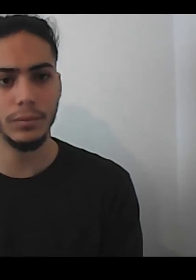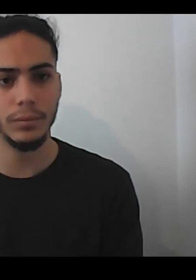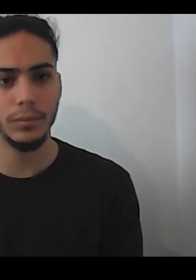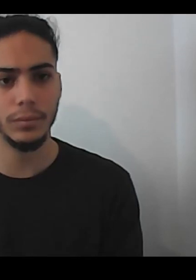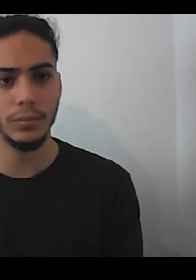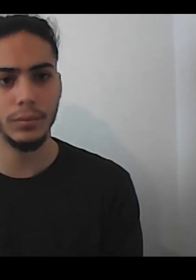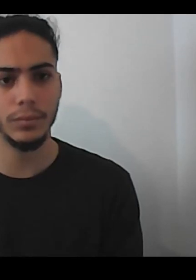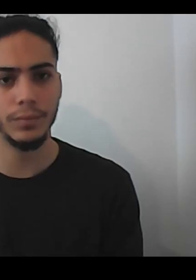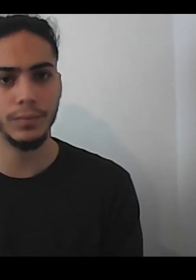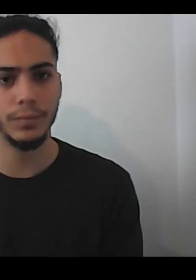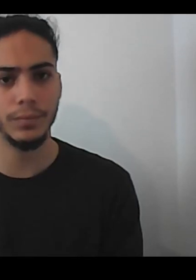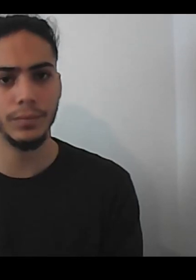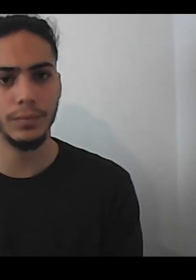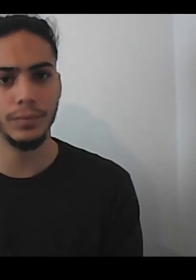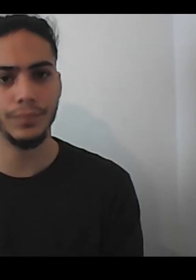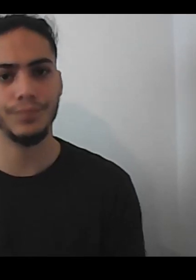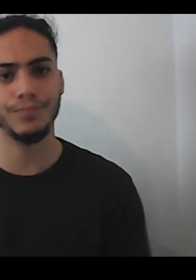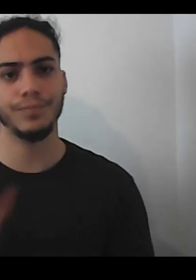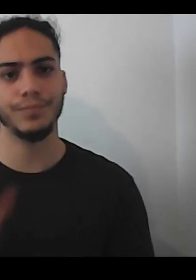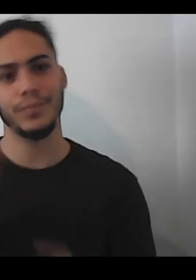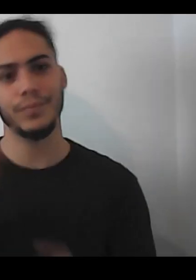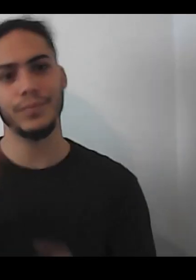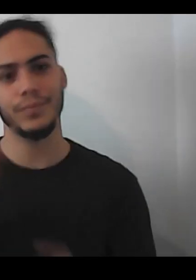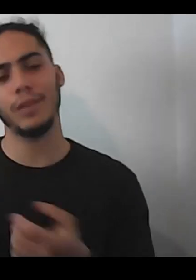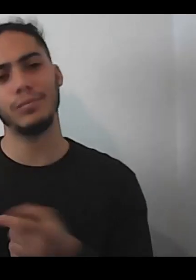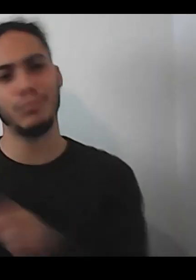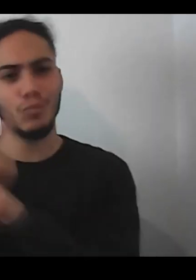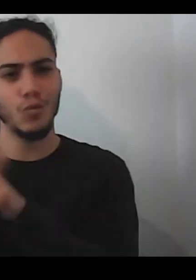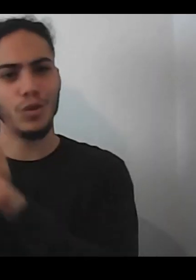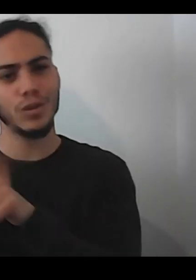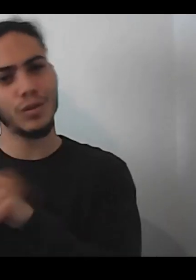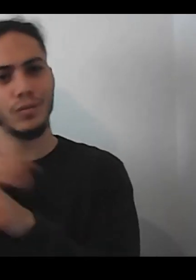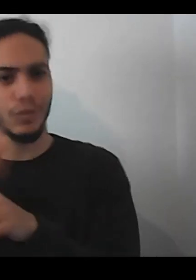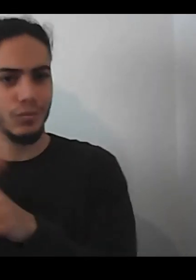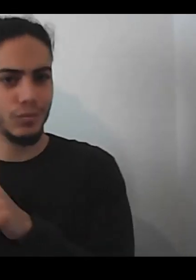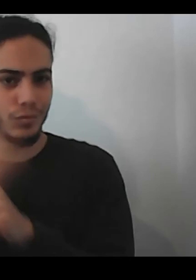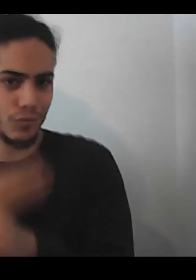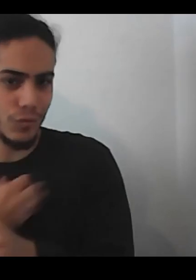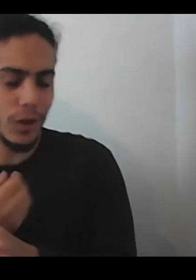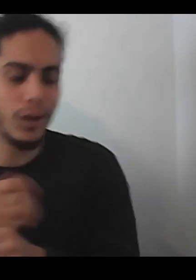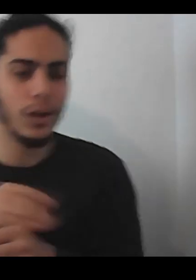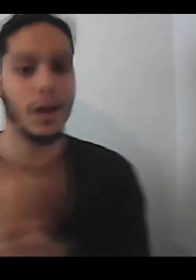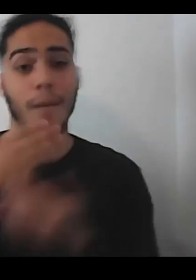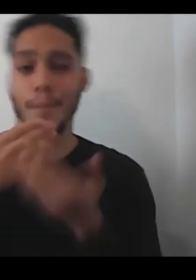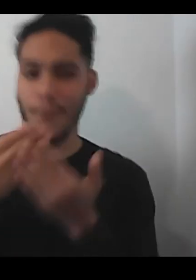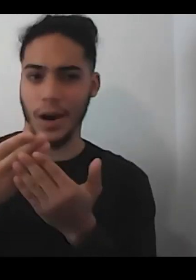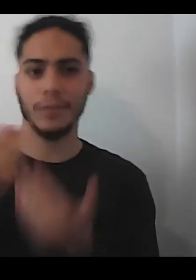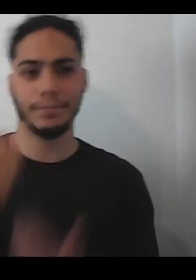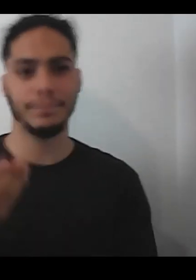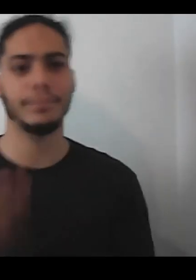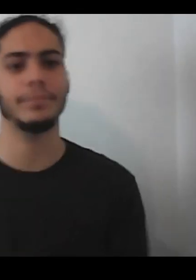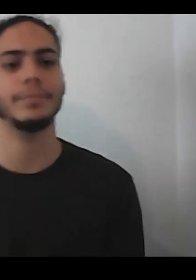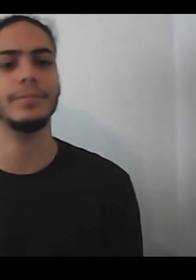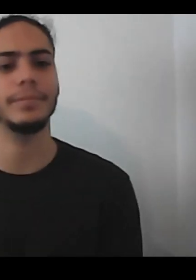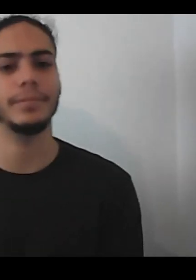It's a hard work. I wish you good luck. Thank you very much. Thank you.